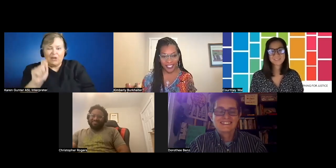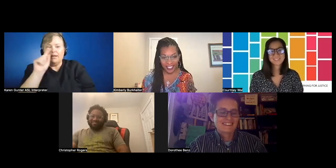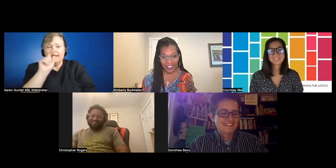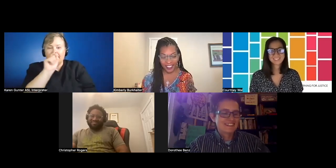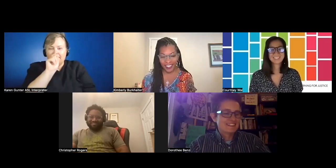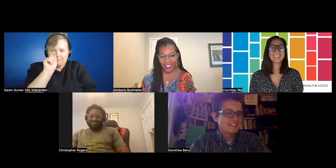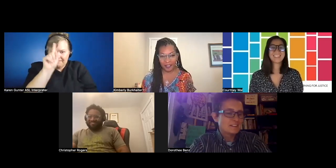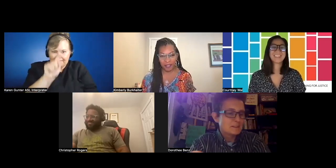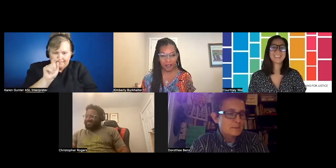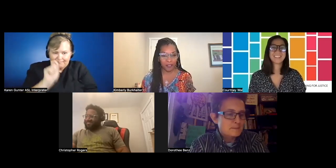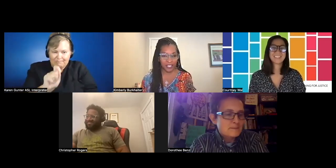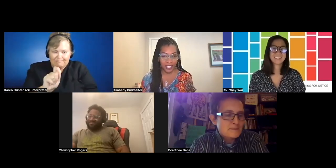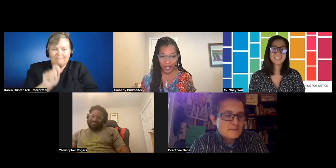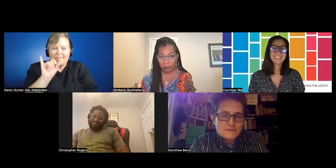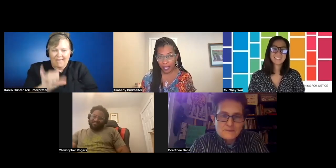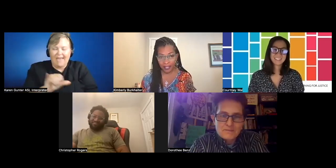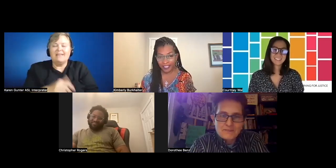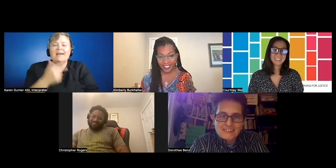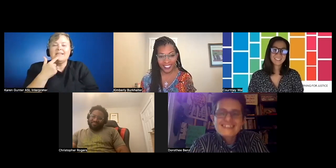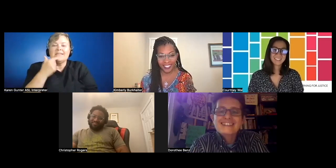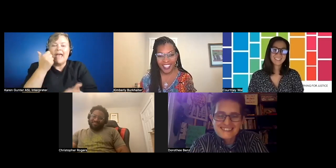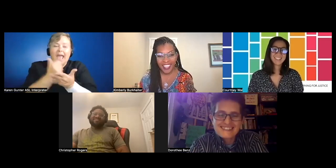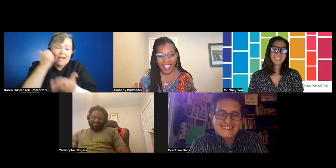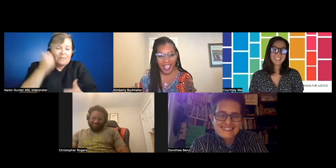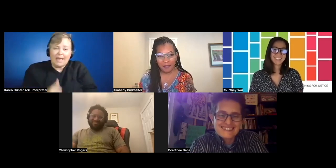right there. I'm going to say amen.